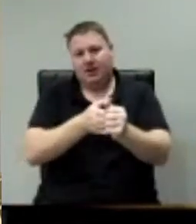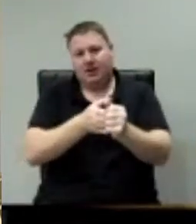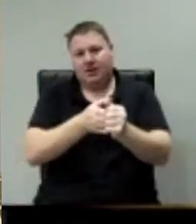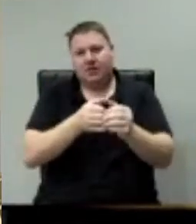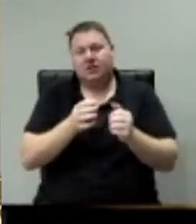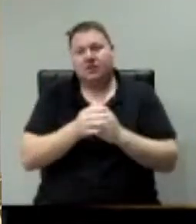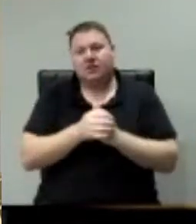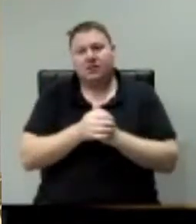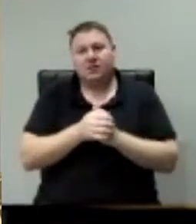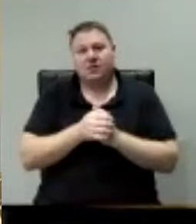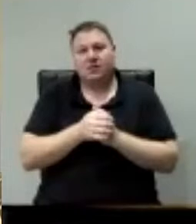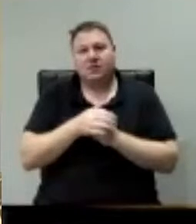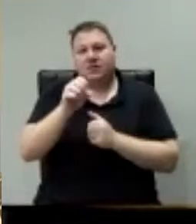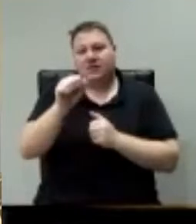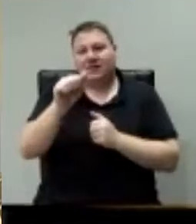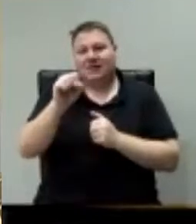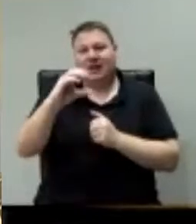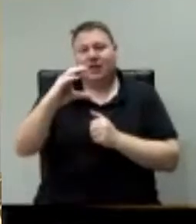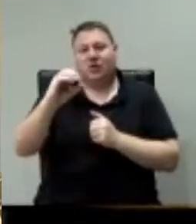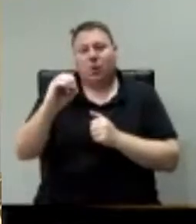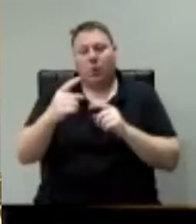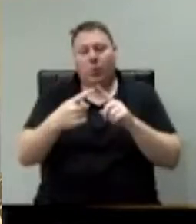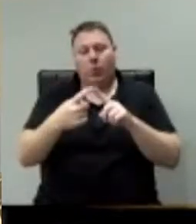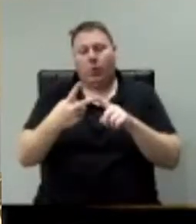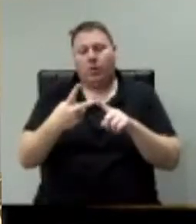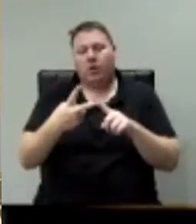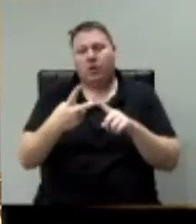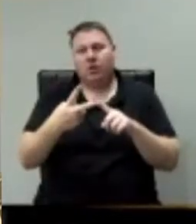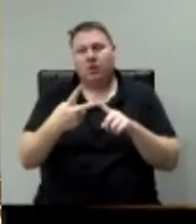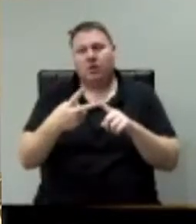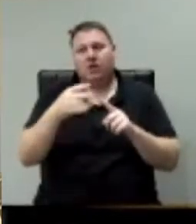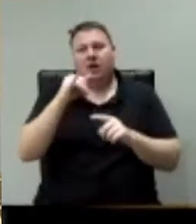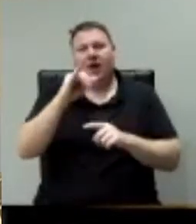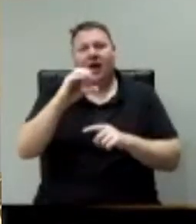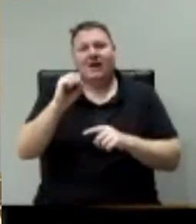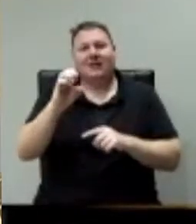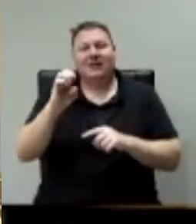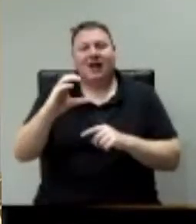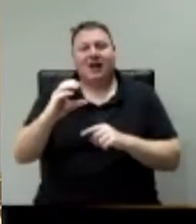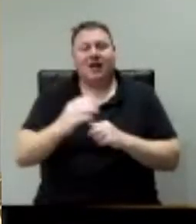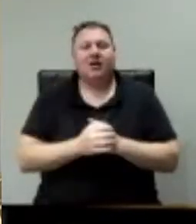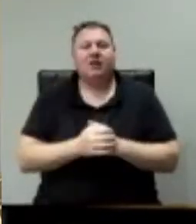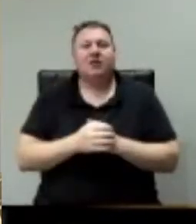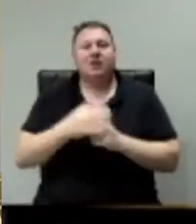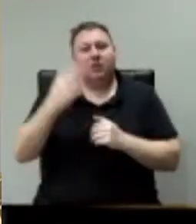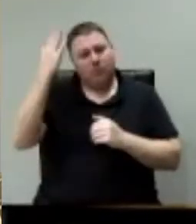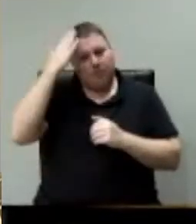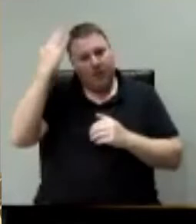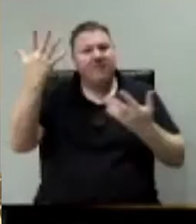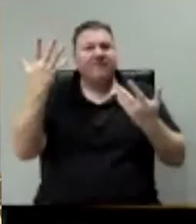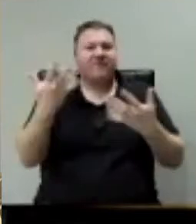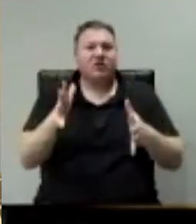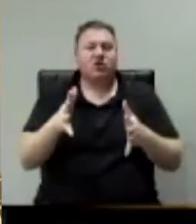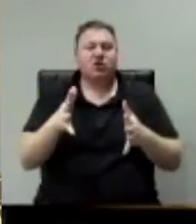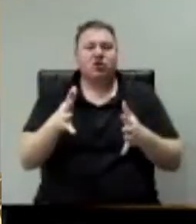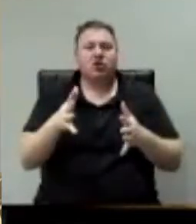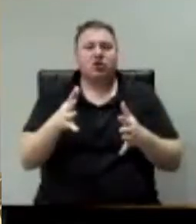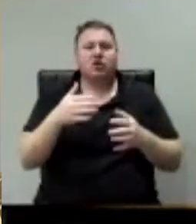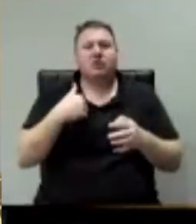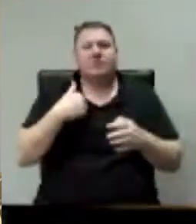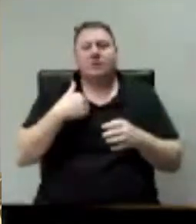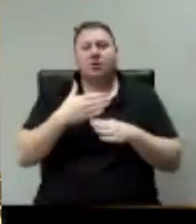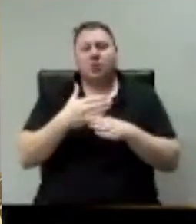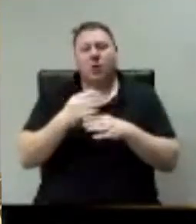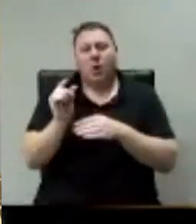one of the leaders of SASCO as well as ISEC. And after I graduated, I then went to go and